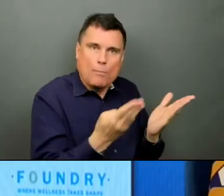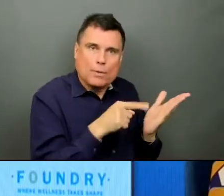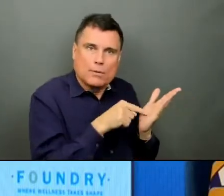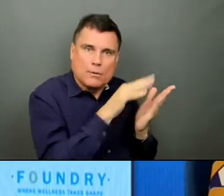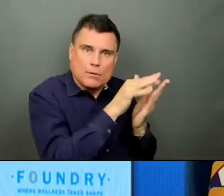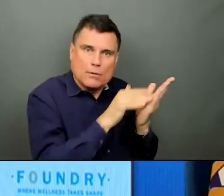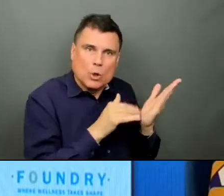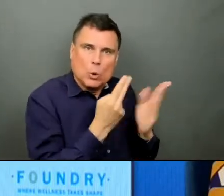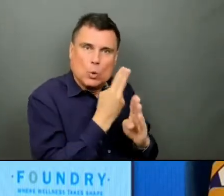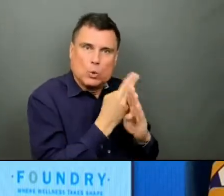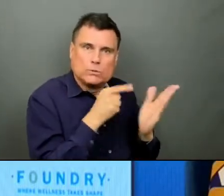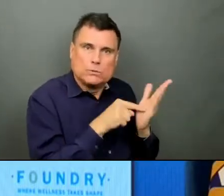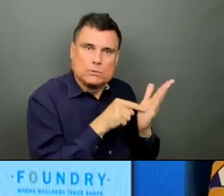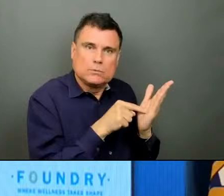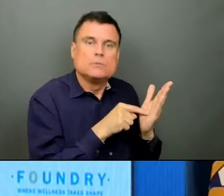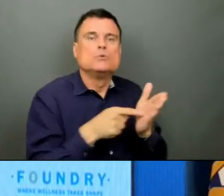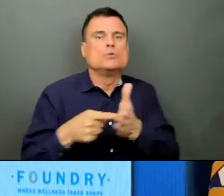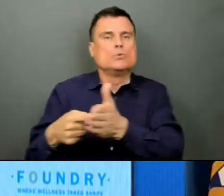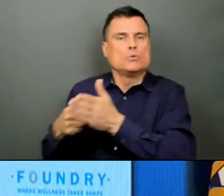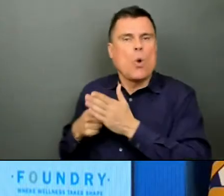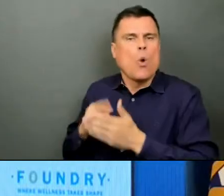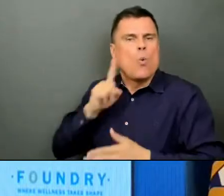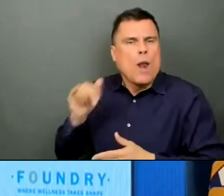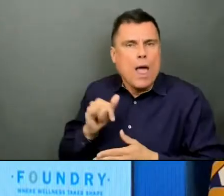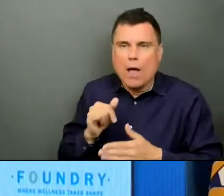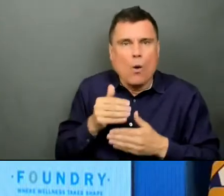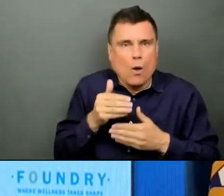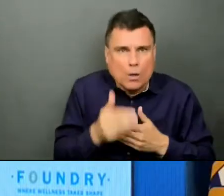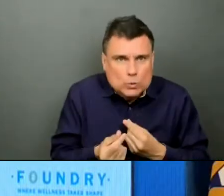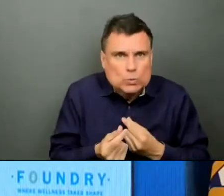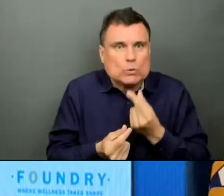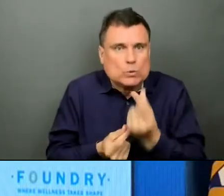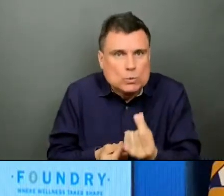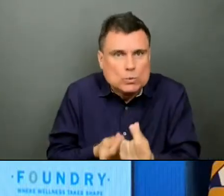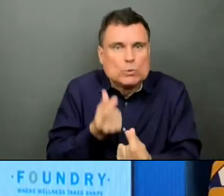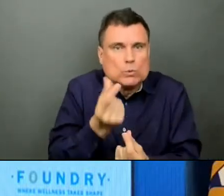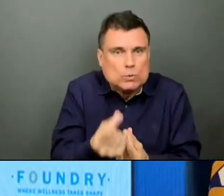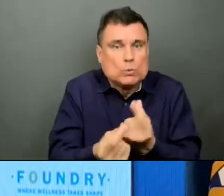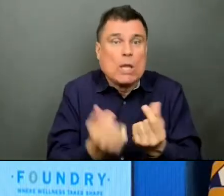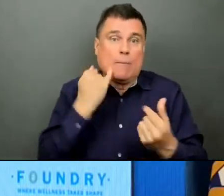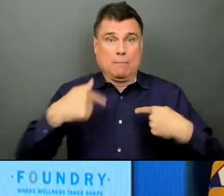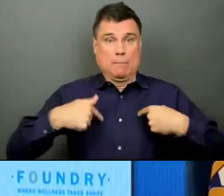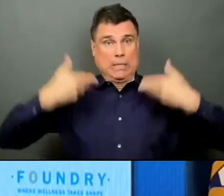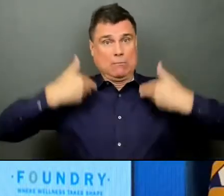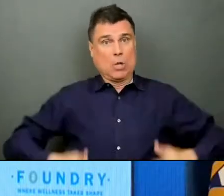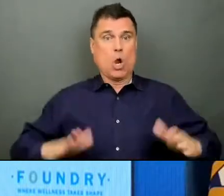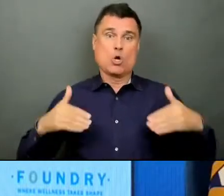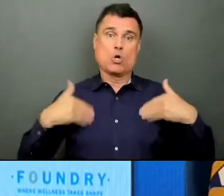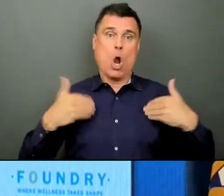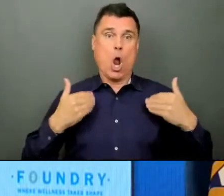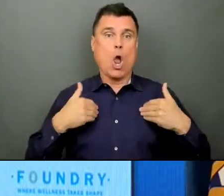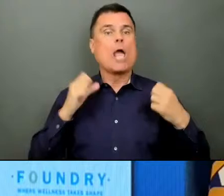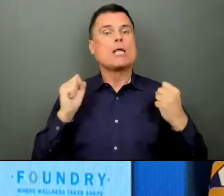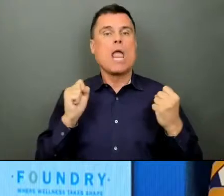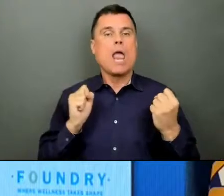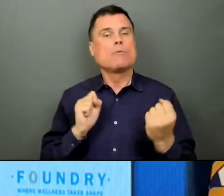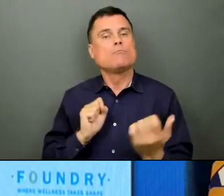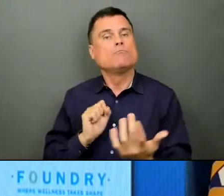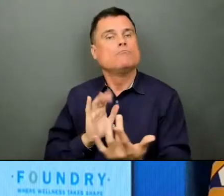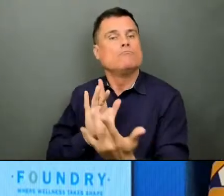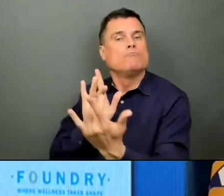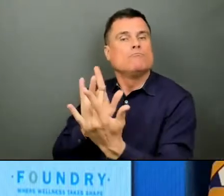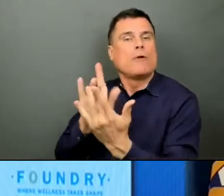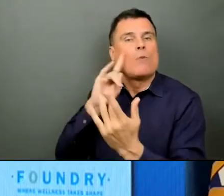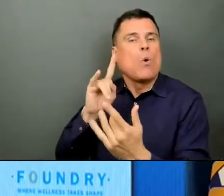felt like face to face to be talking with a trusted counselor. I was really impressed with the